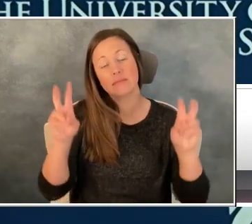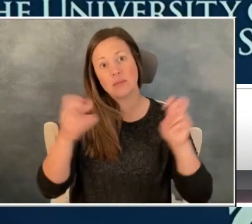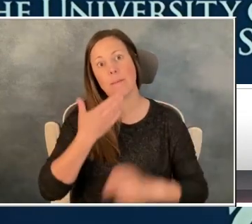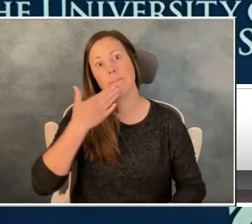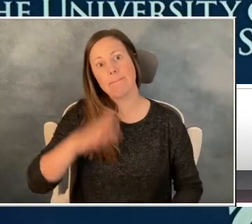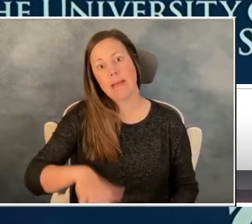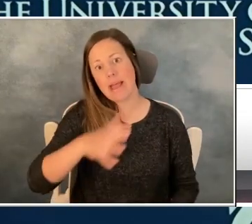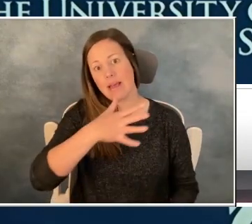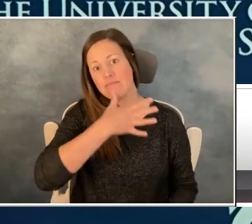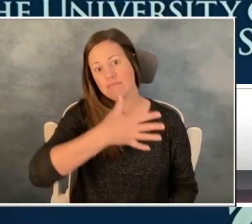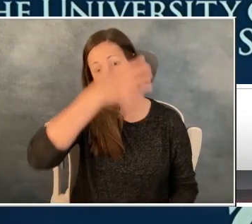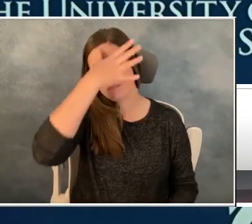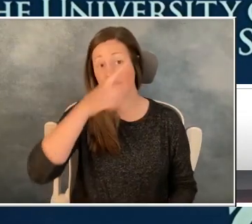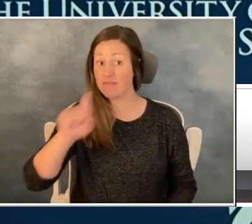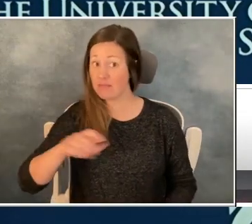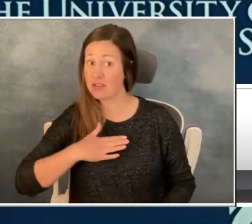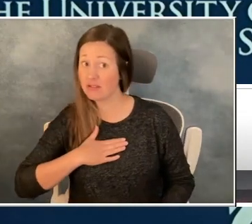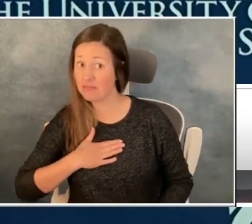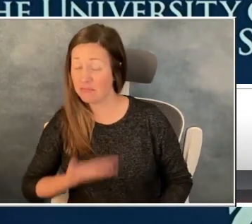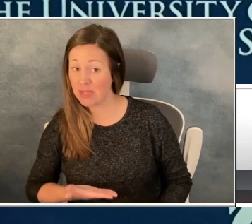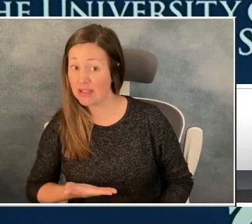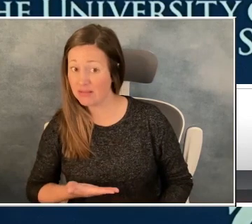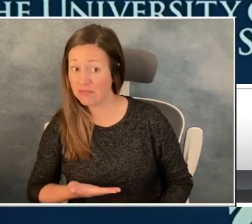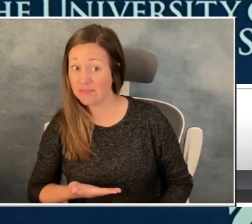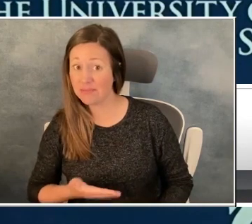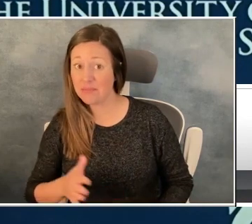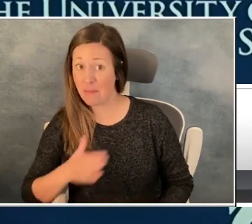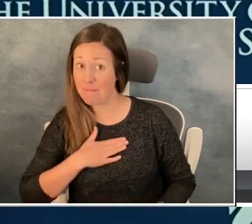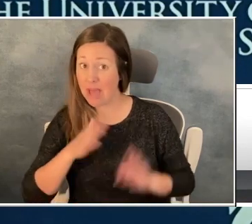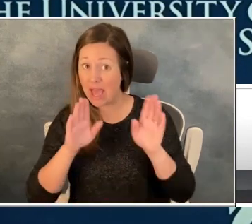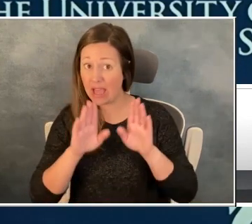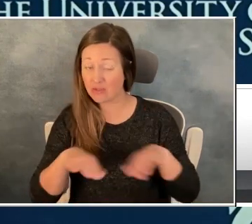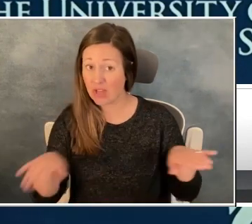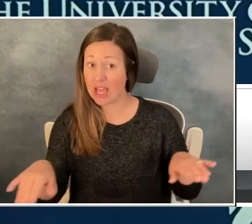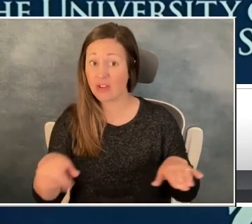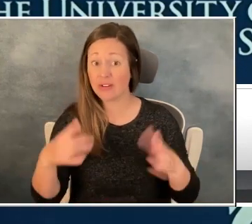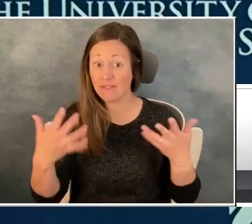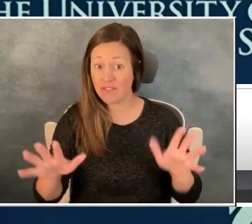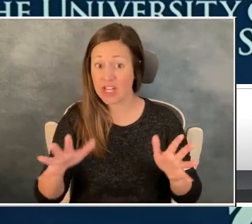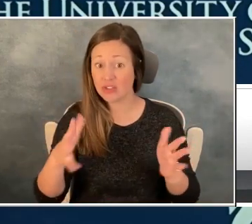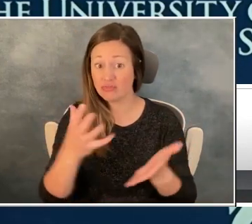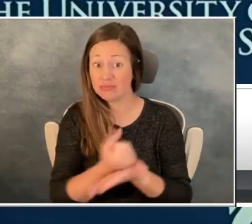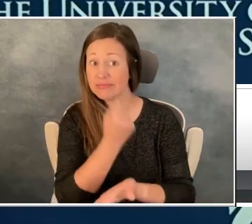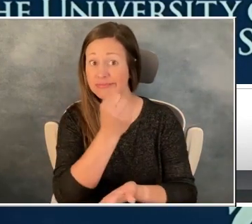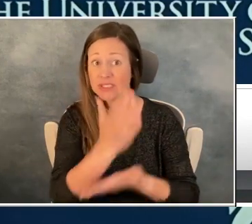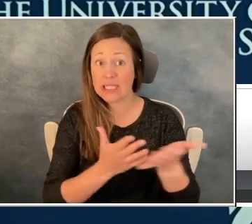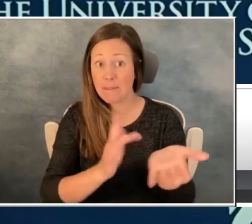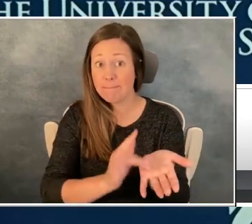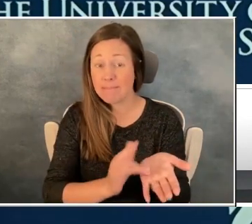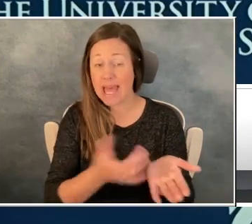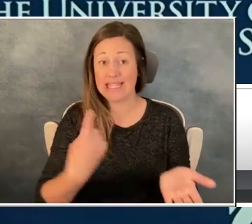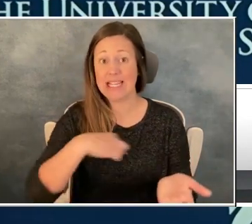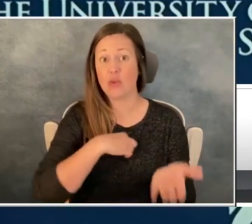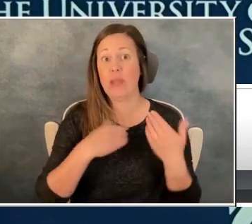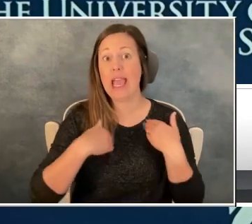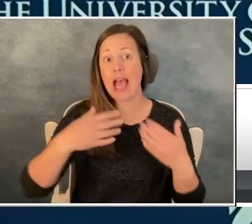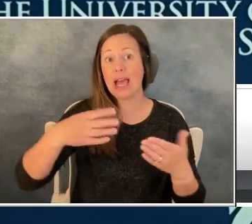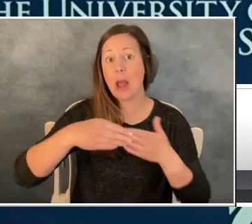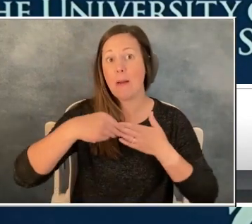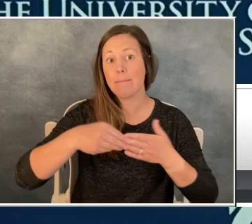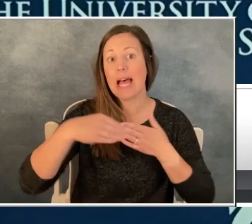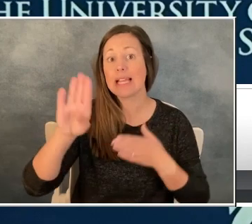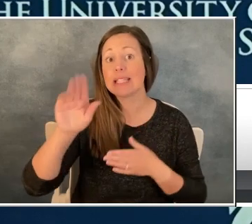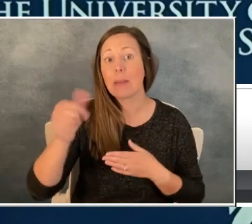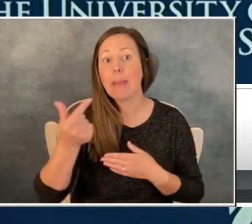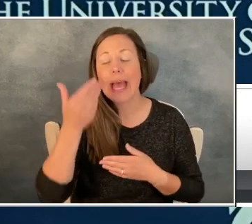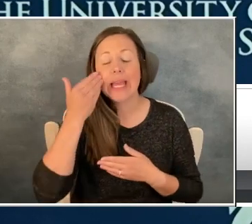have to admit, my child has gotten into medications that we put in a plastic baggie and when we were on the road, kind of a